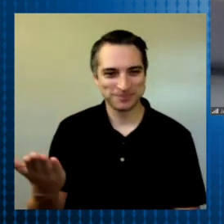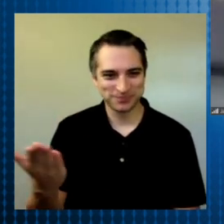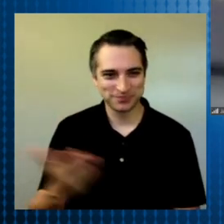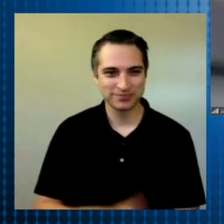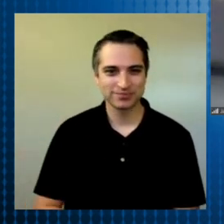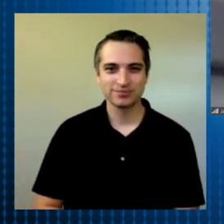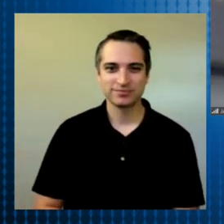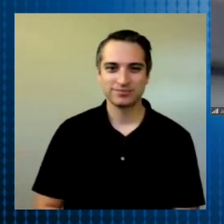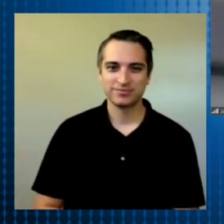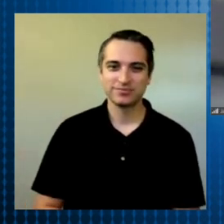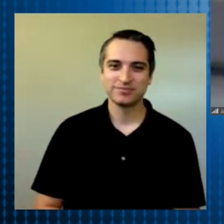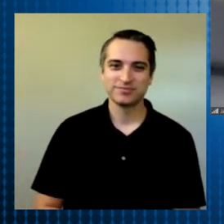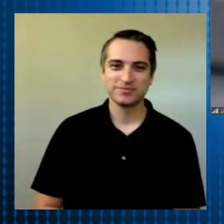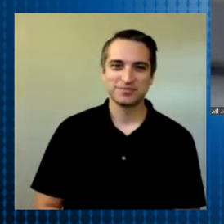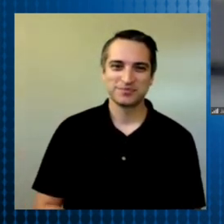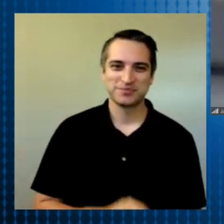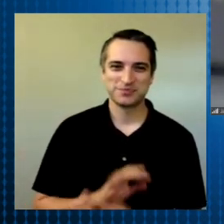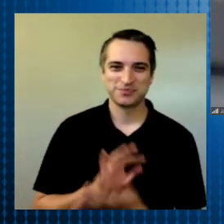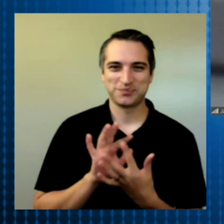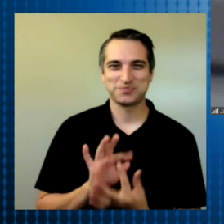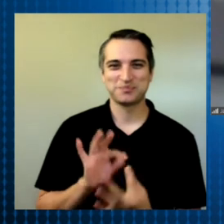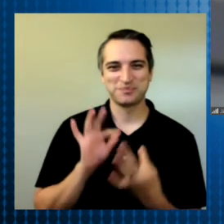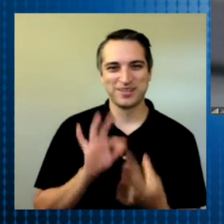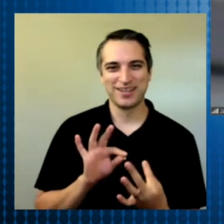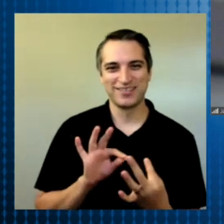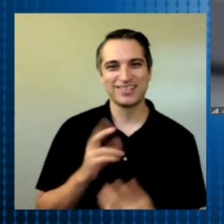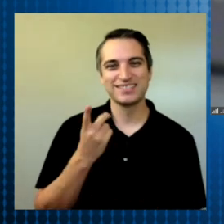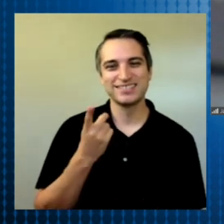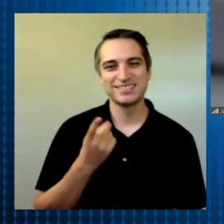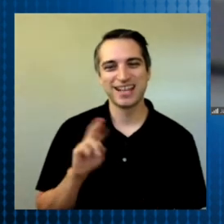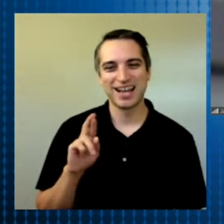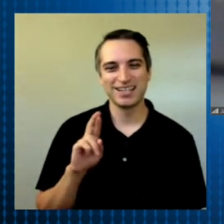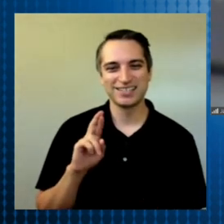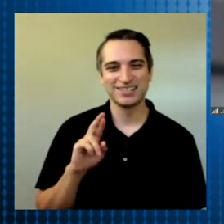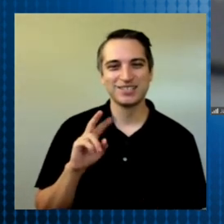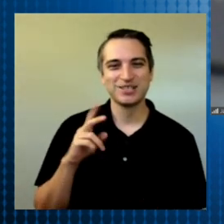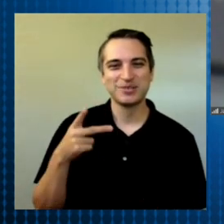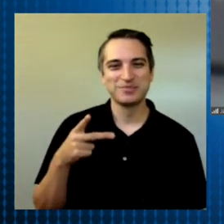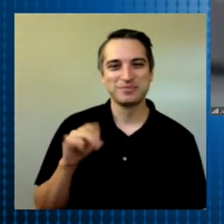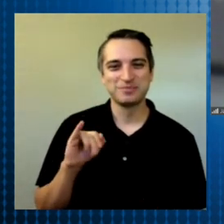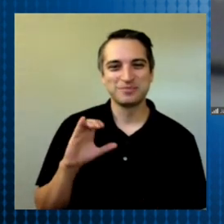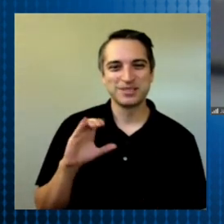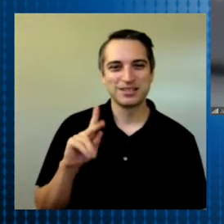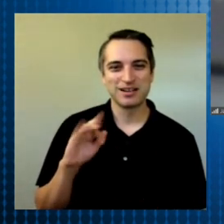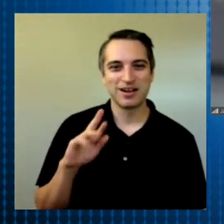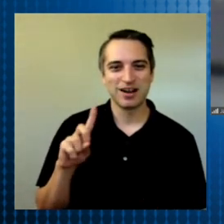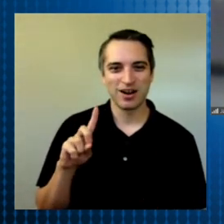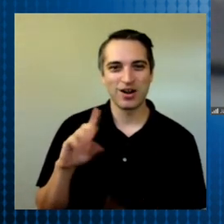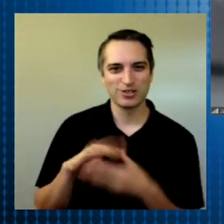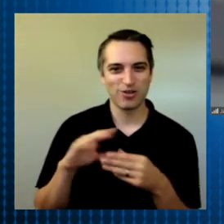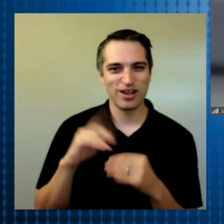And it's perfect, because the Dr. Pickard story sounds a lot like the Jalen Nunn story.